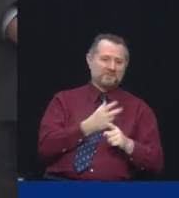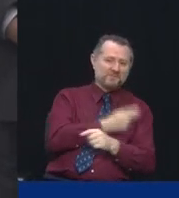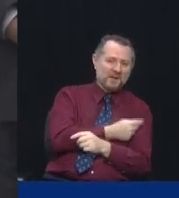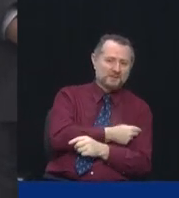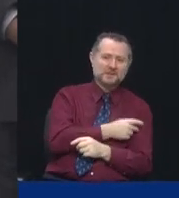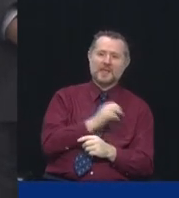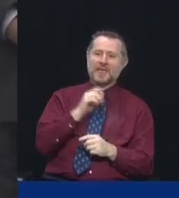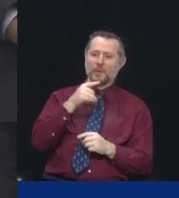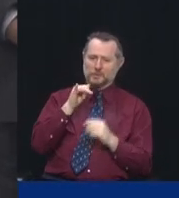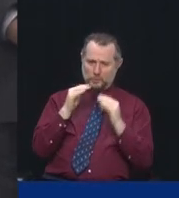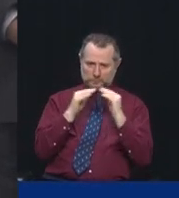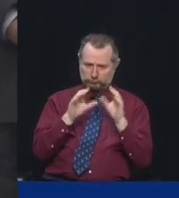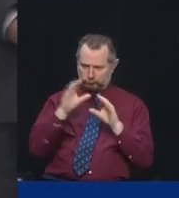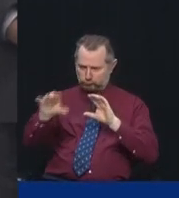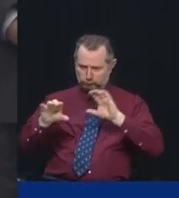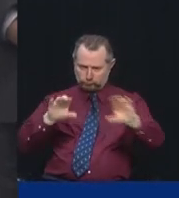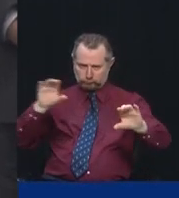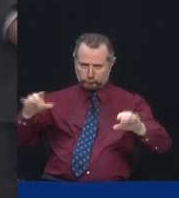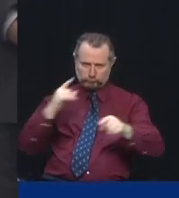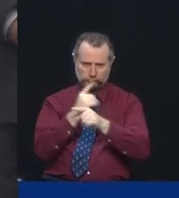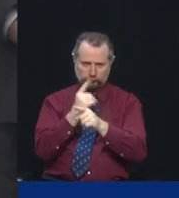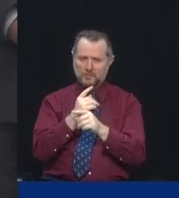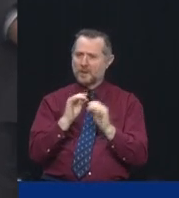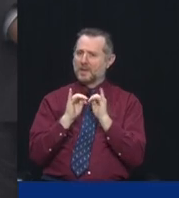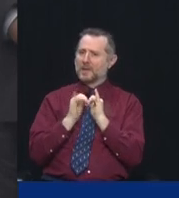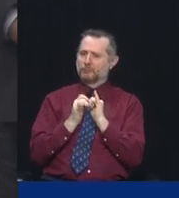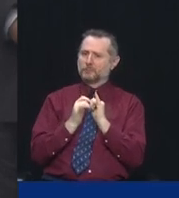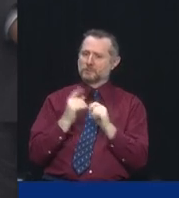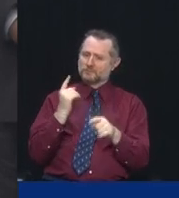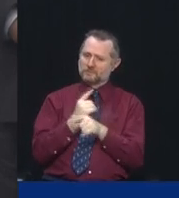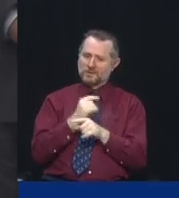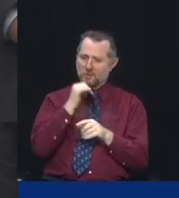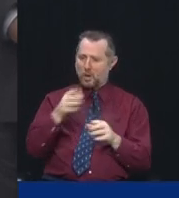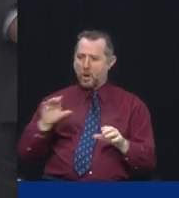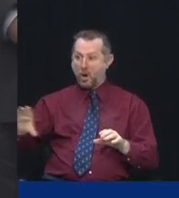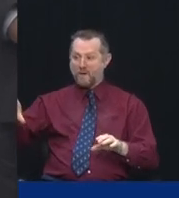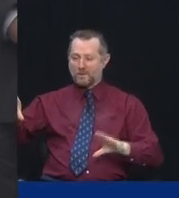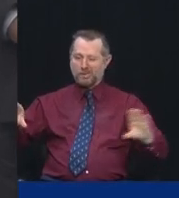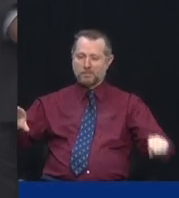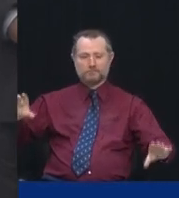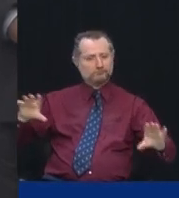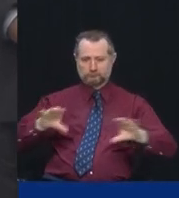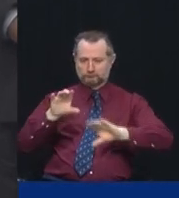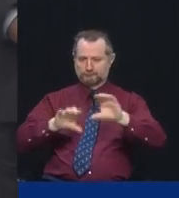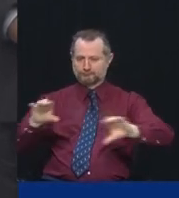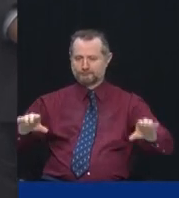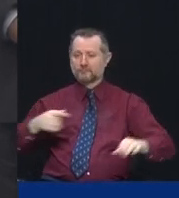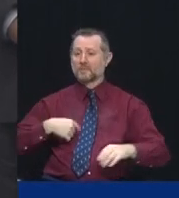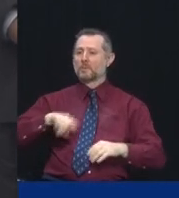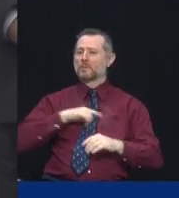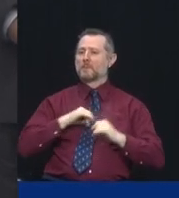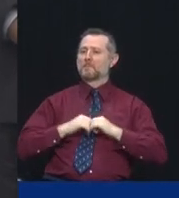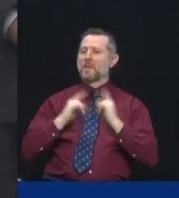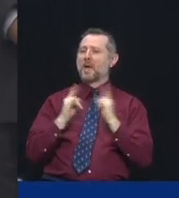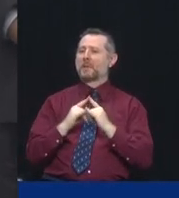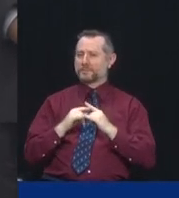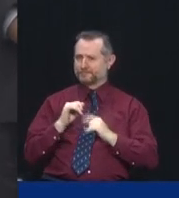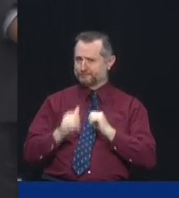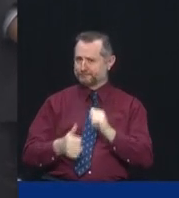to be done from an equity lens. And you created the vaccine pop-ups here and across the state to literally meet